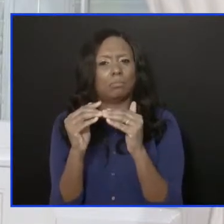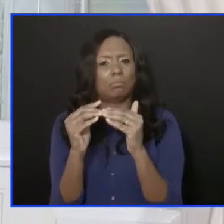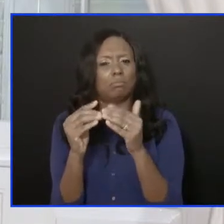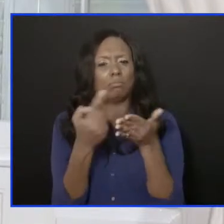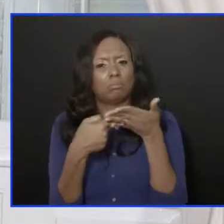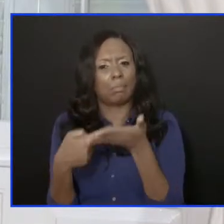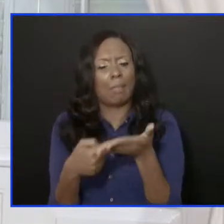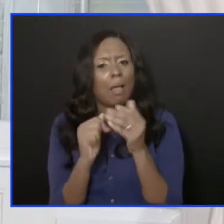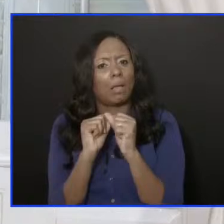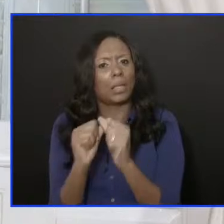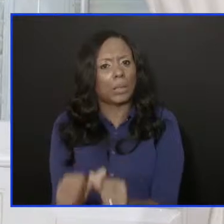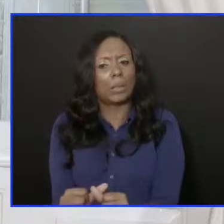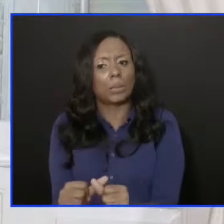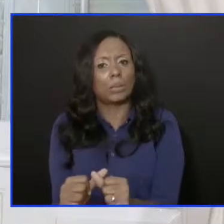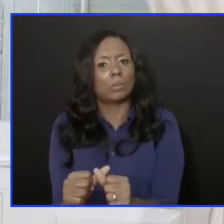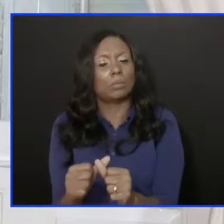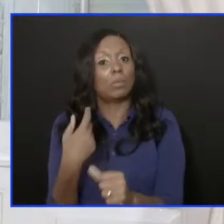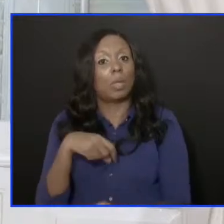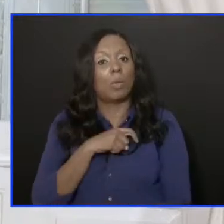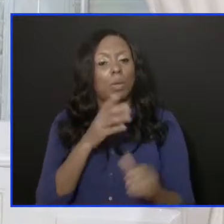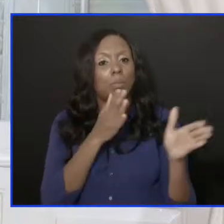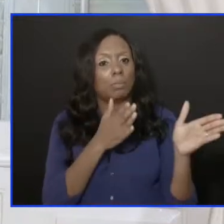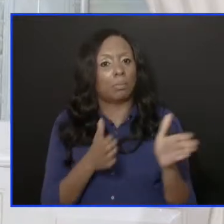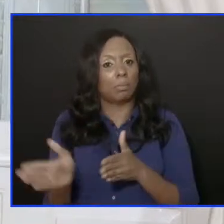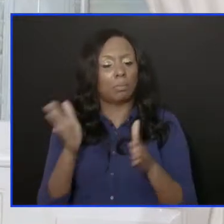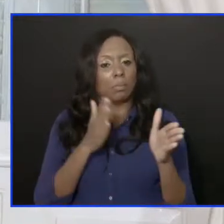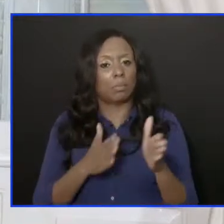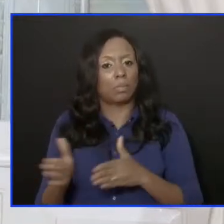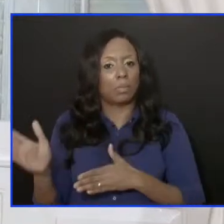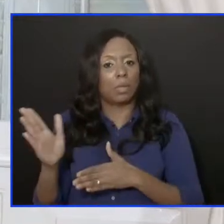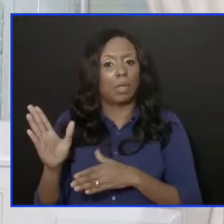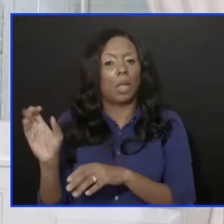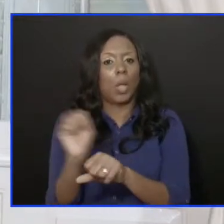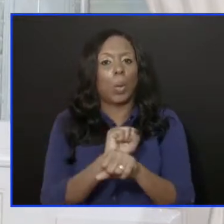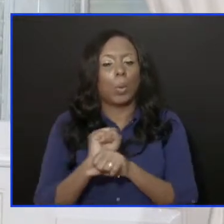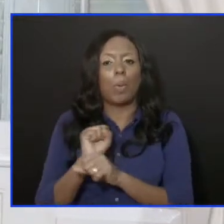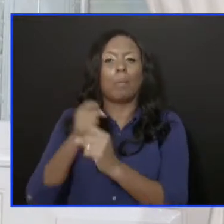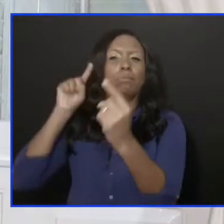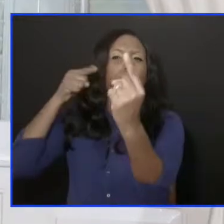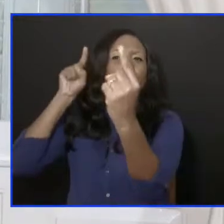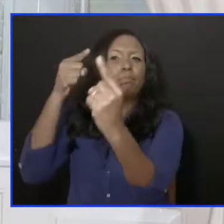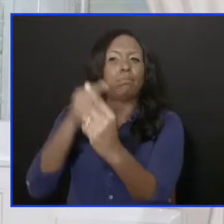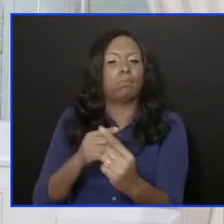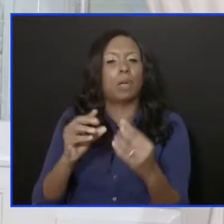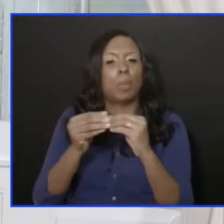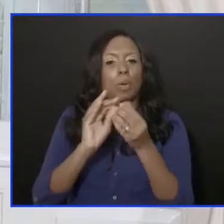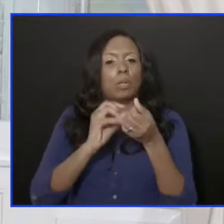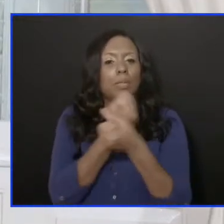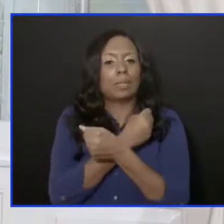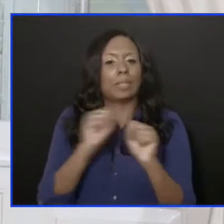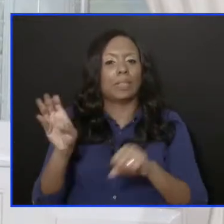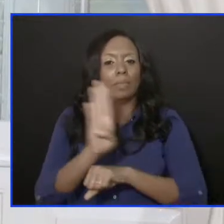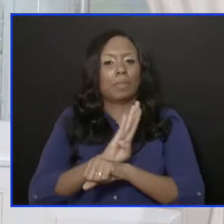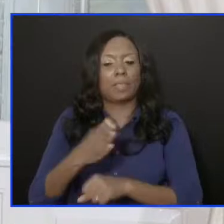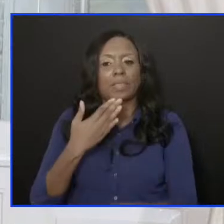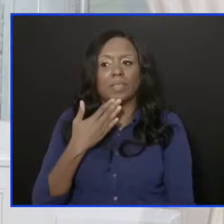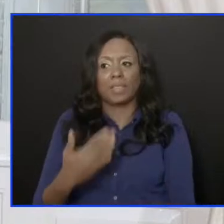as we prepare to work towards having a safer Barbados. Thank